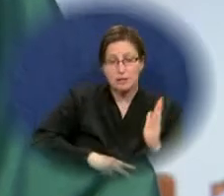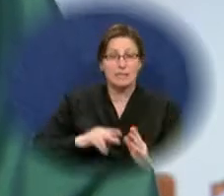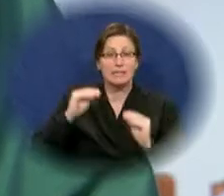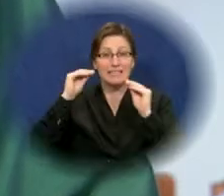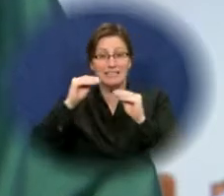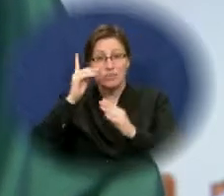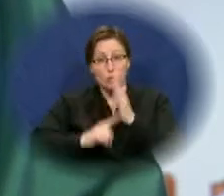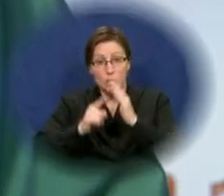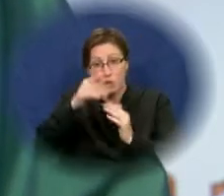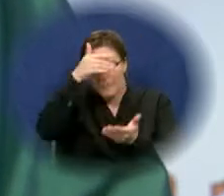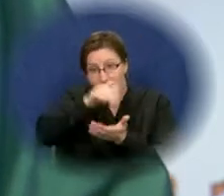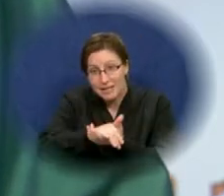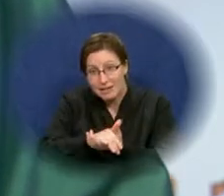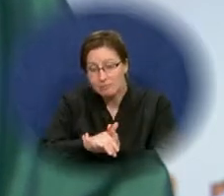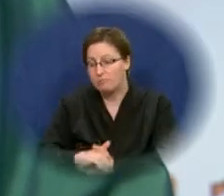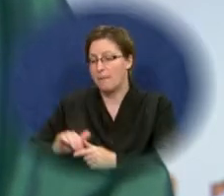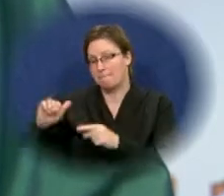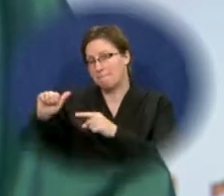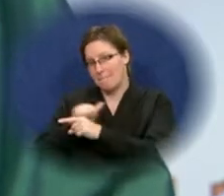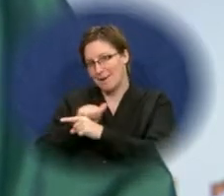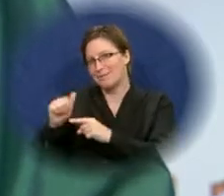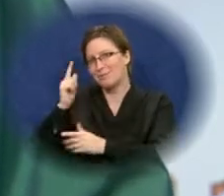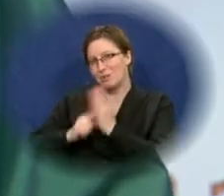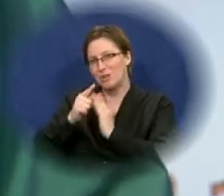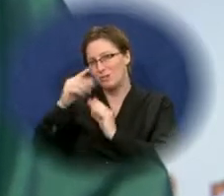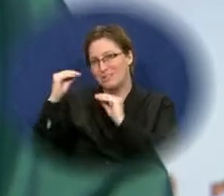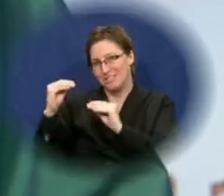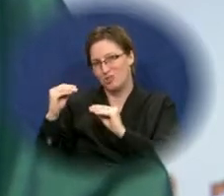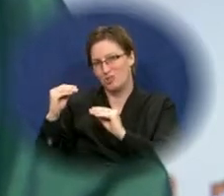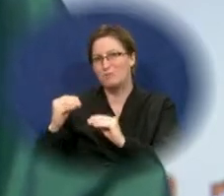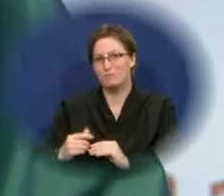believe, practice what you teach.